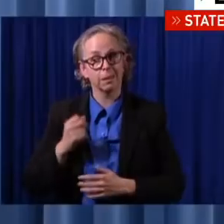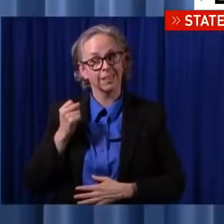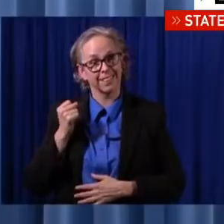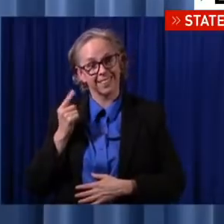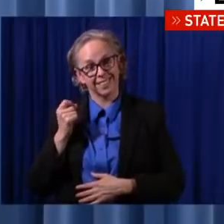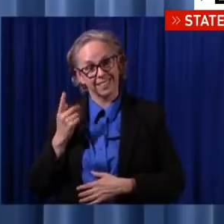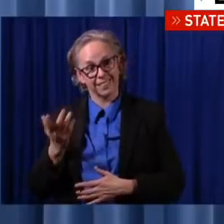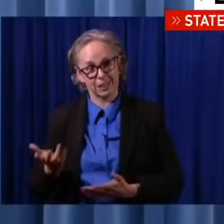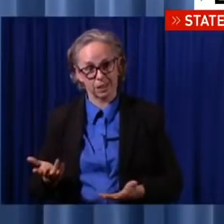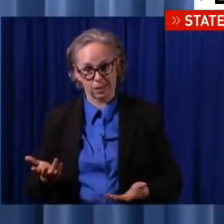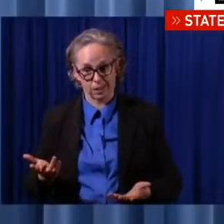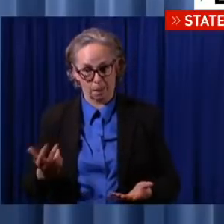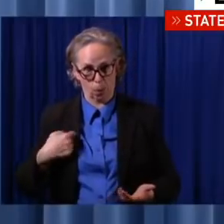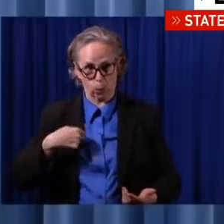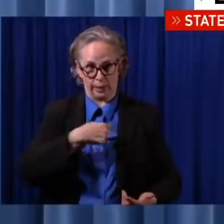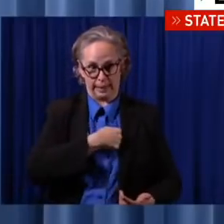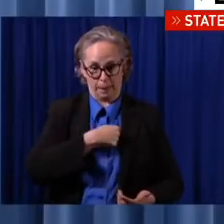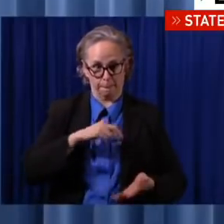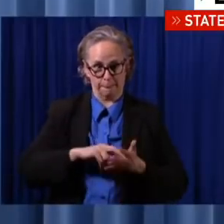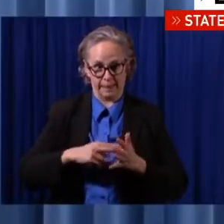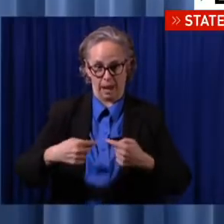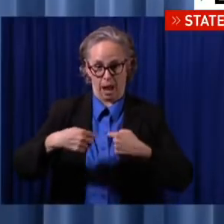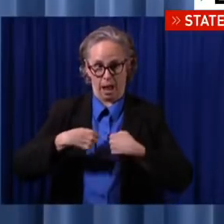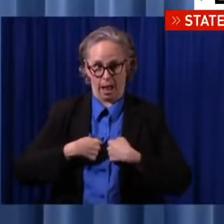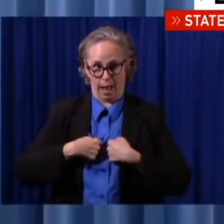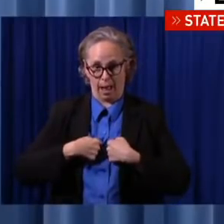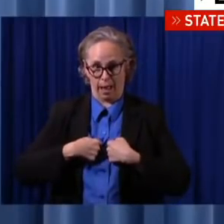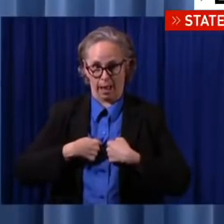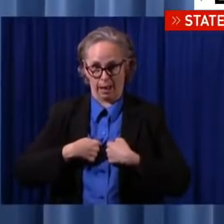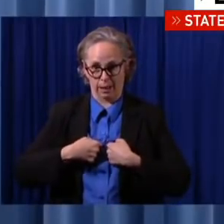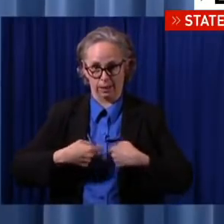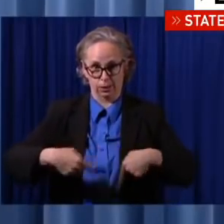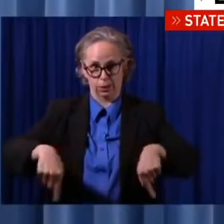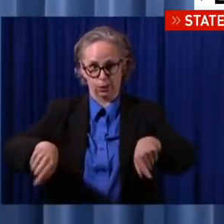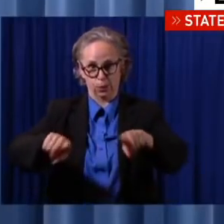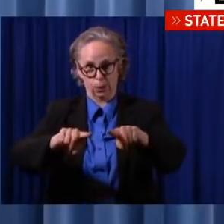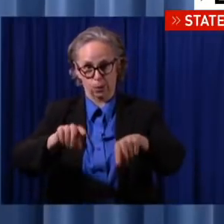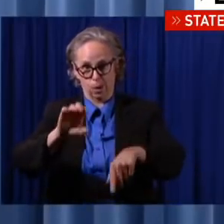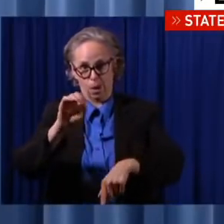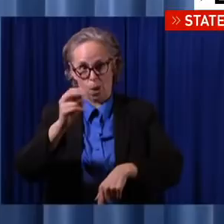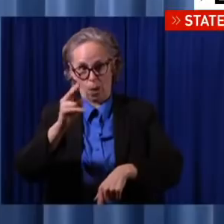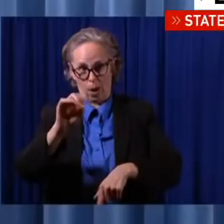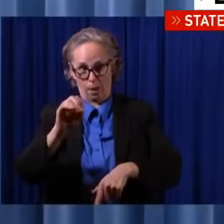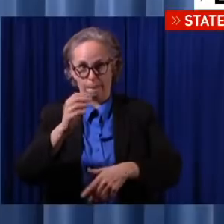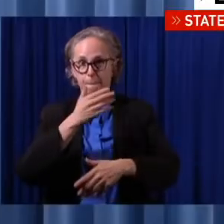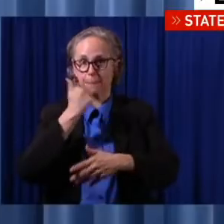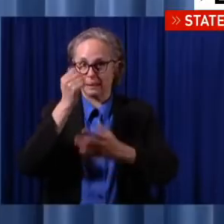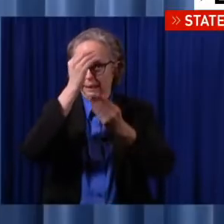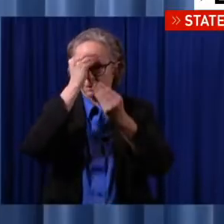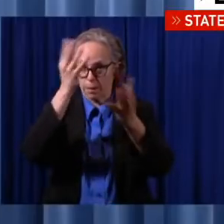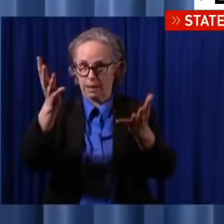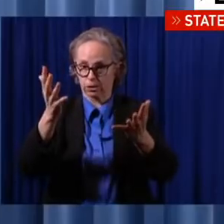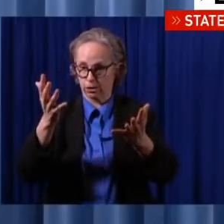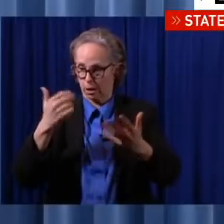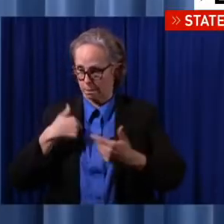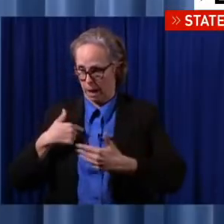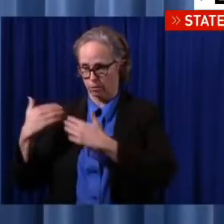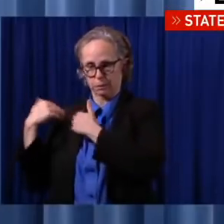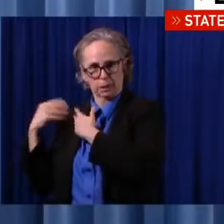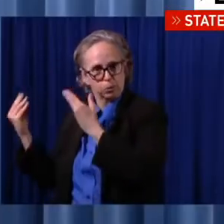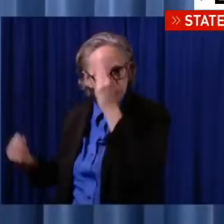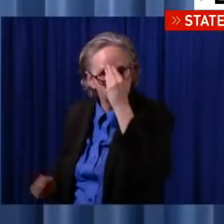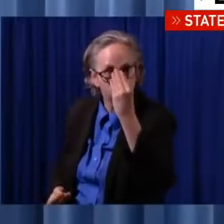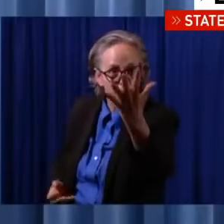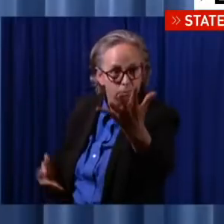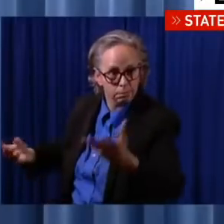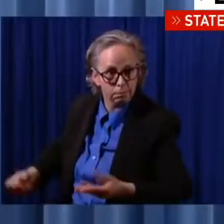people of the state of Ohio, is to give them the best information we can, so that if you are in a county and there are things going on in that county where this